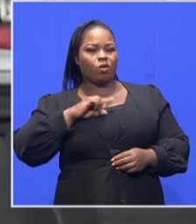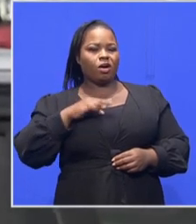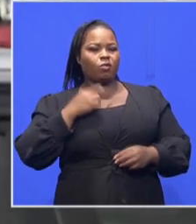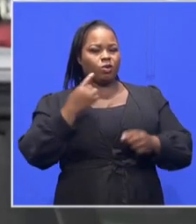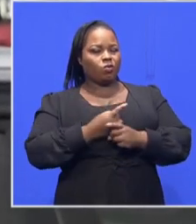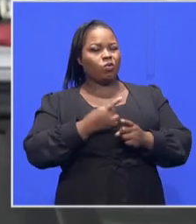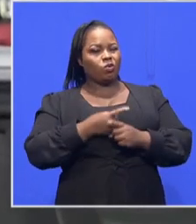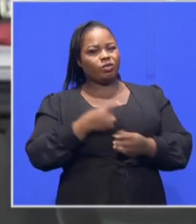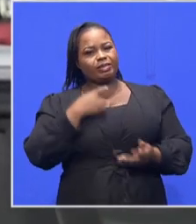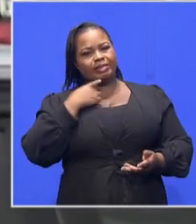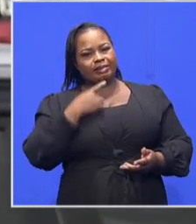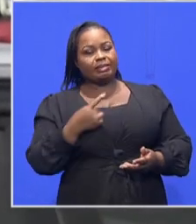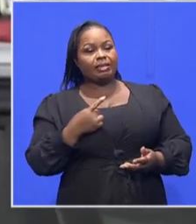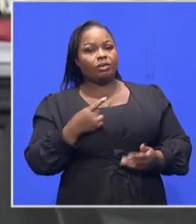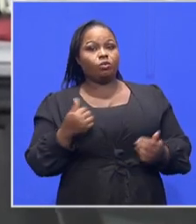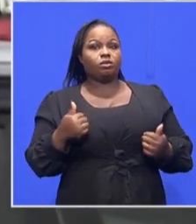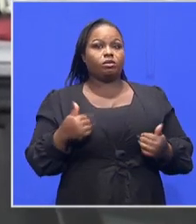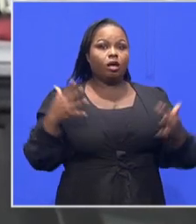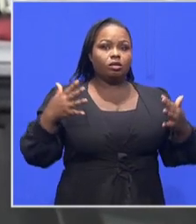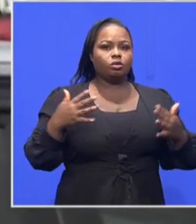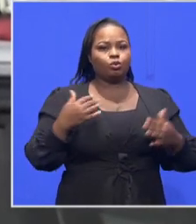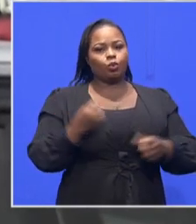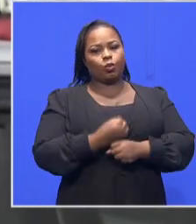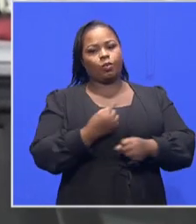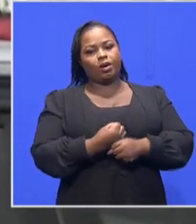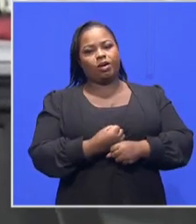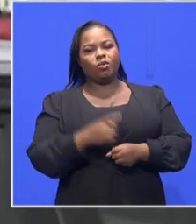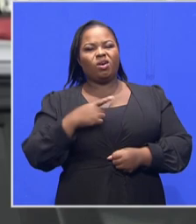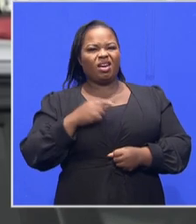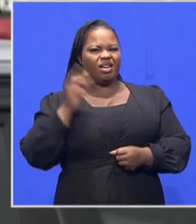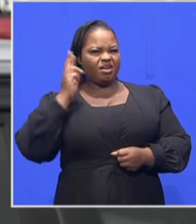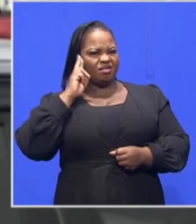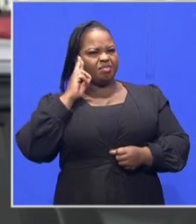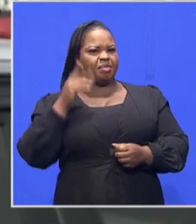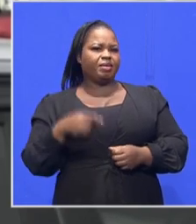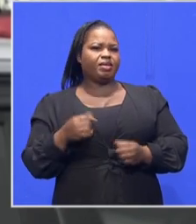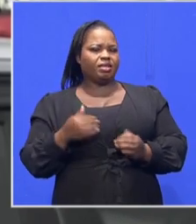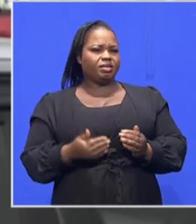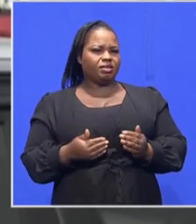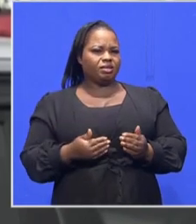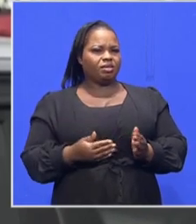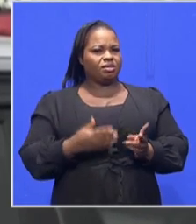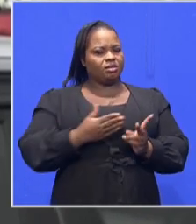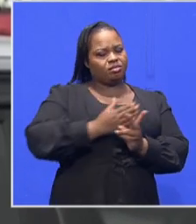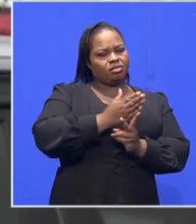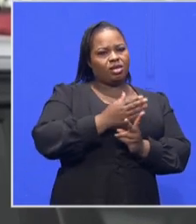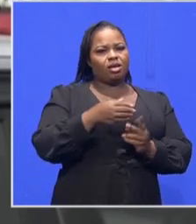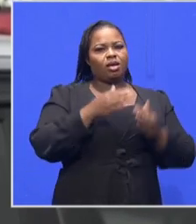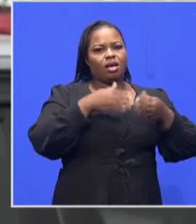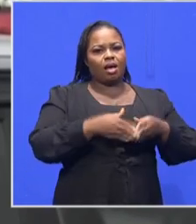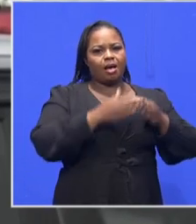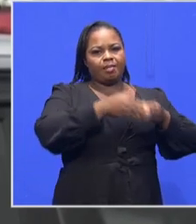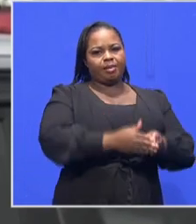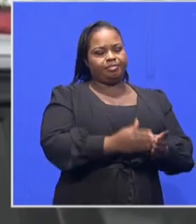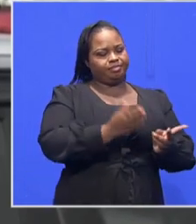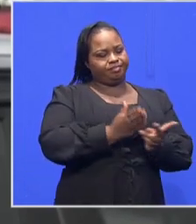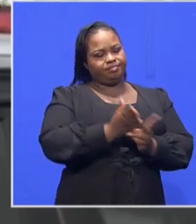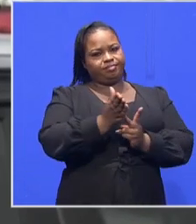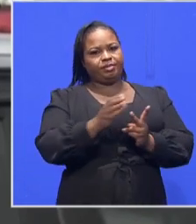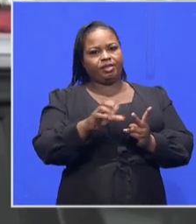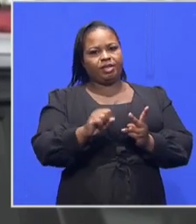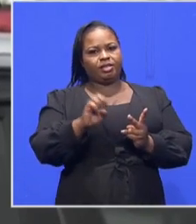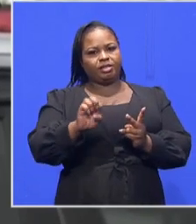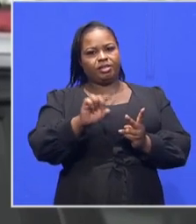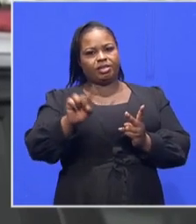will fly. Remember, there's several facets to the project. There's a harbor component to the project. There's a SEZ component to the project. And there's